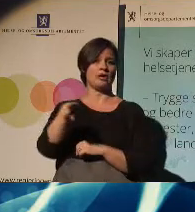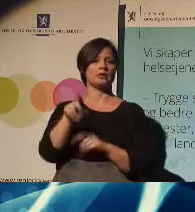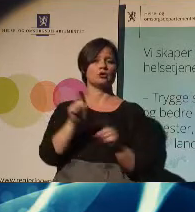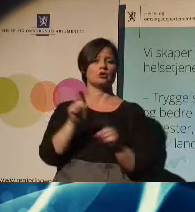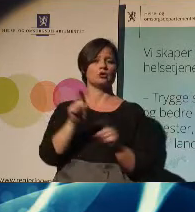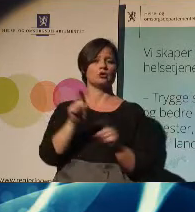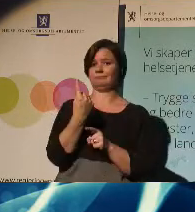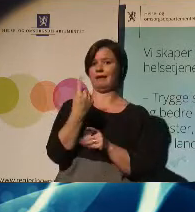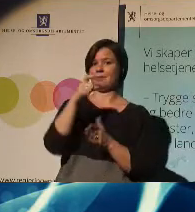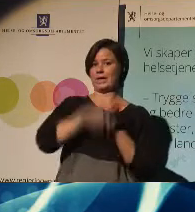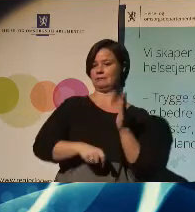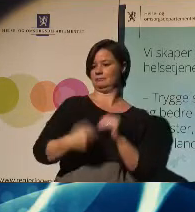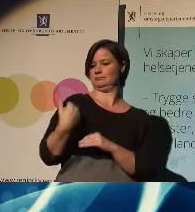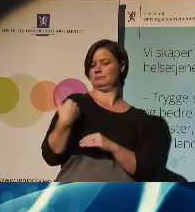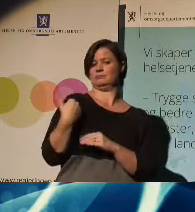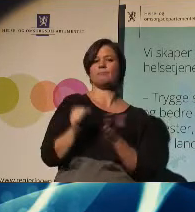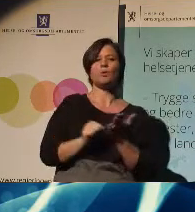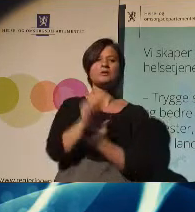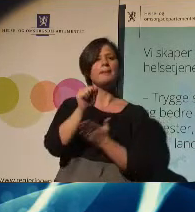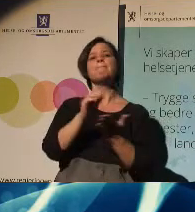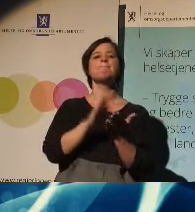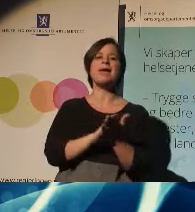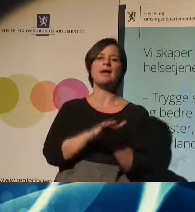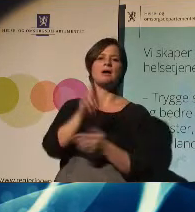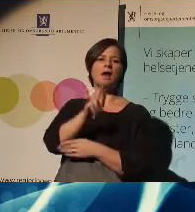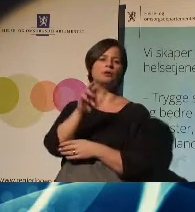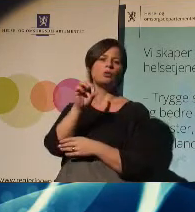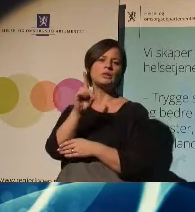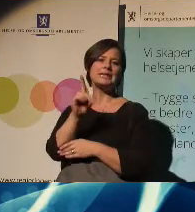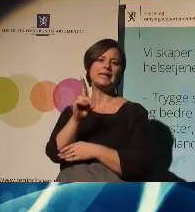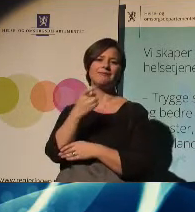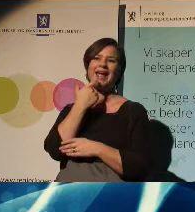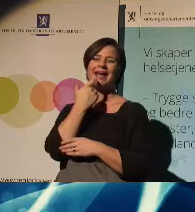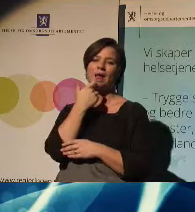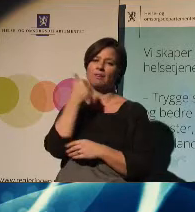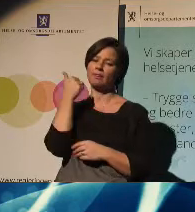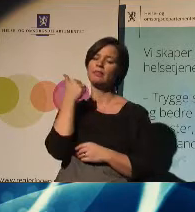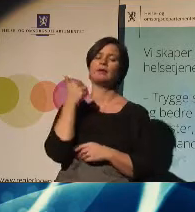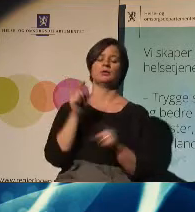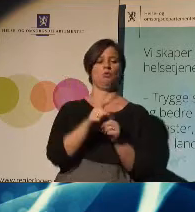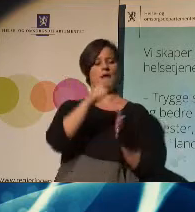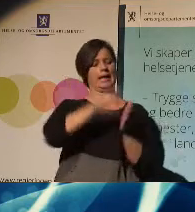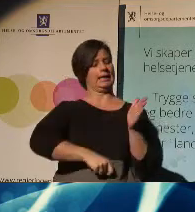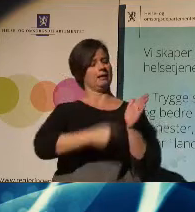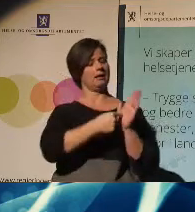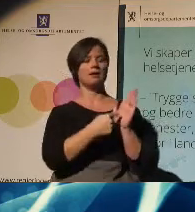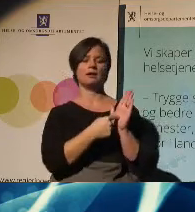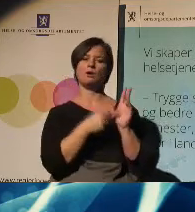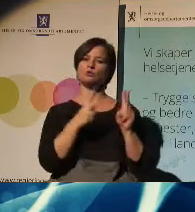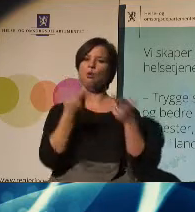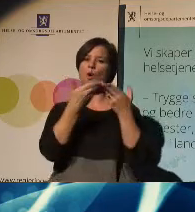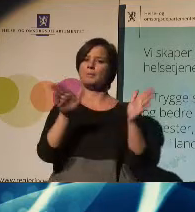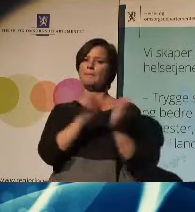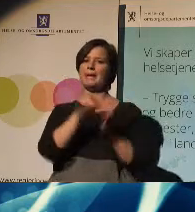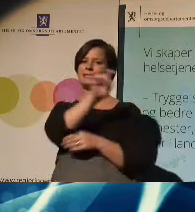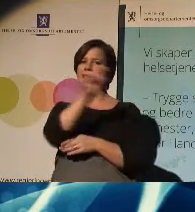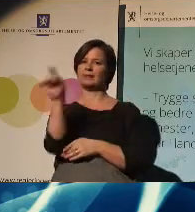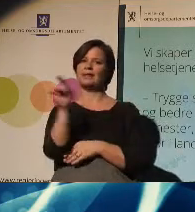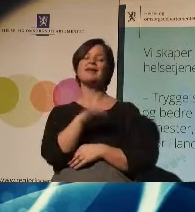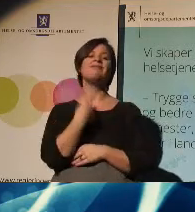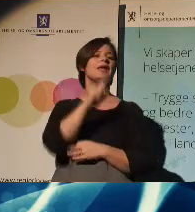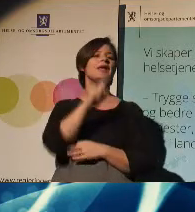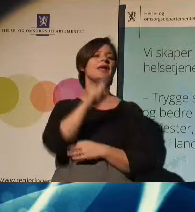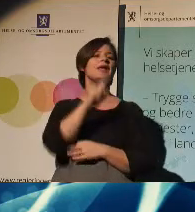paper that I just published together with my good friend Ray Dorsey in England. And the paper opens with the sentence, "We could not